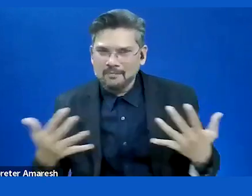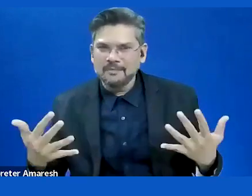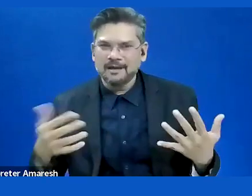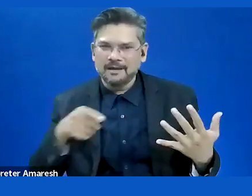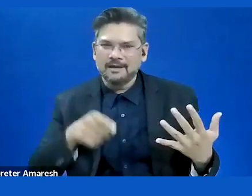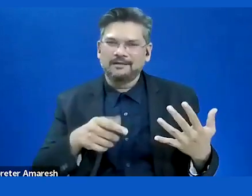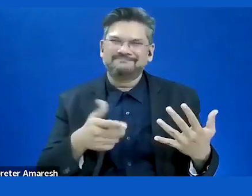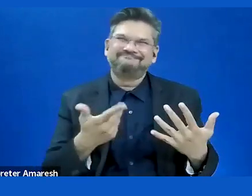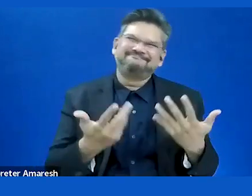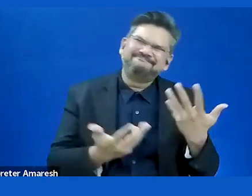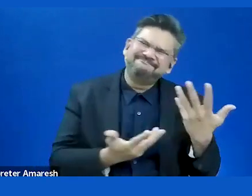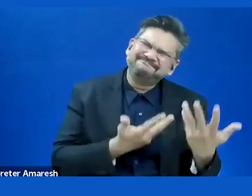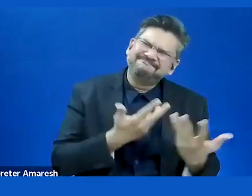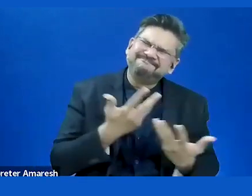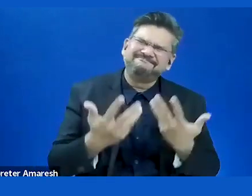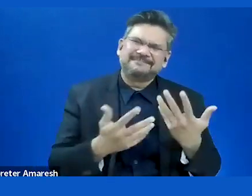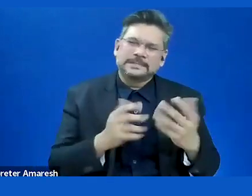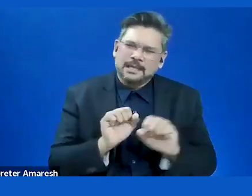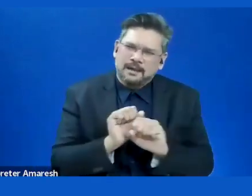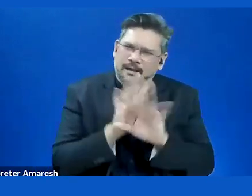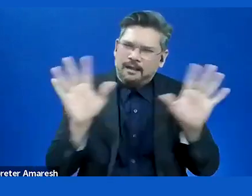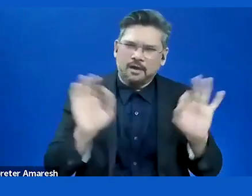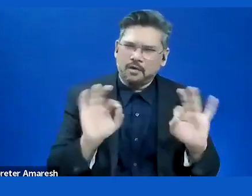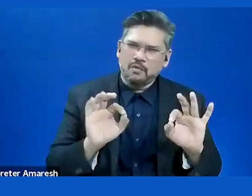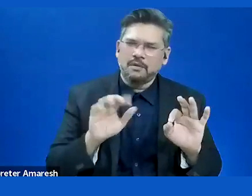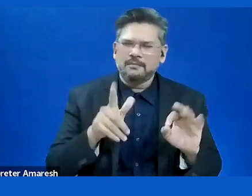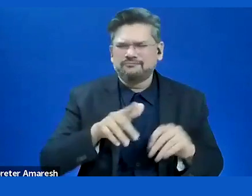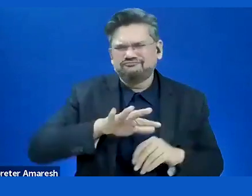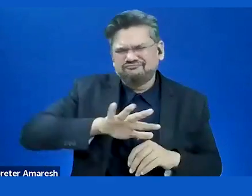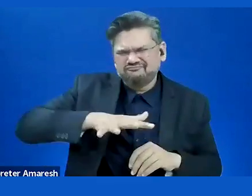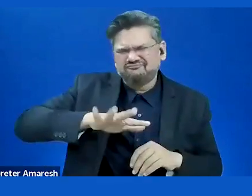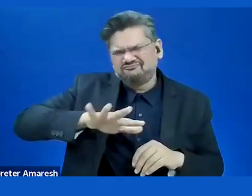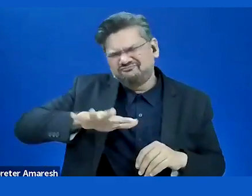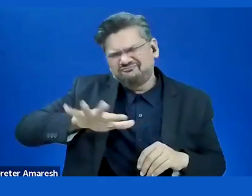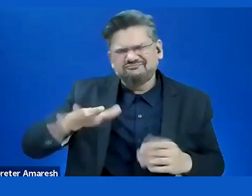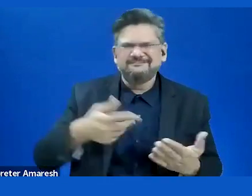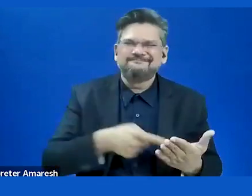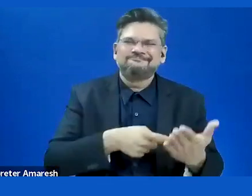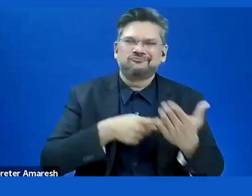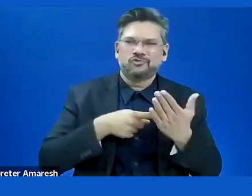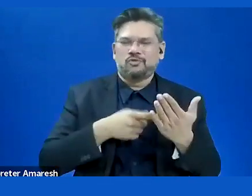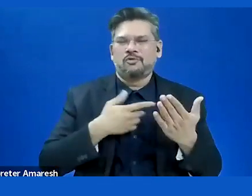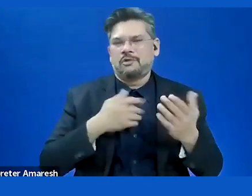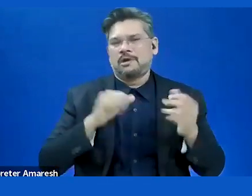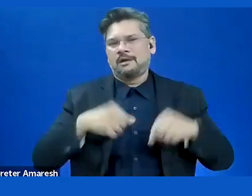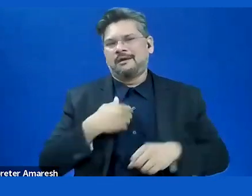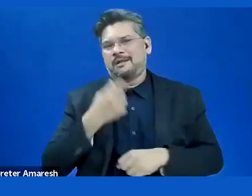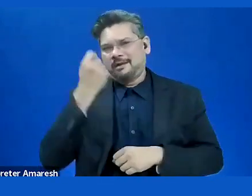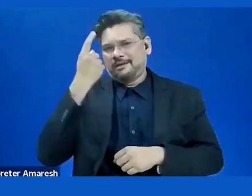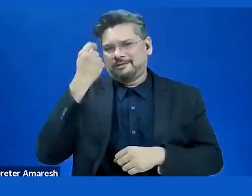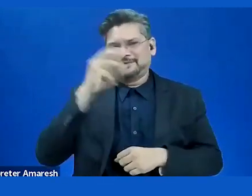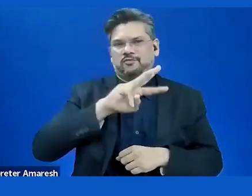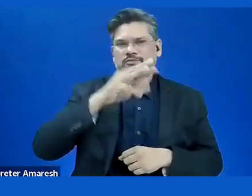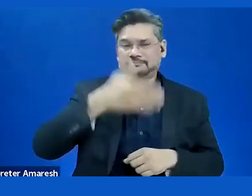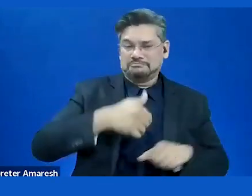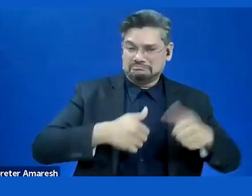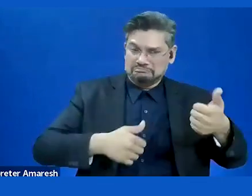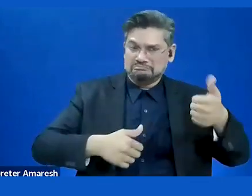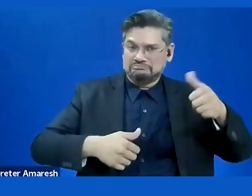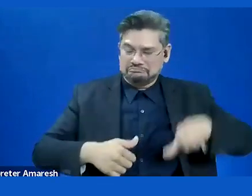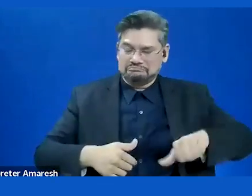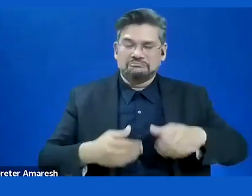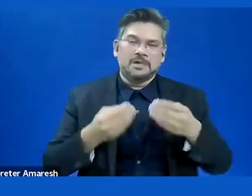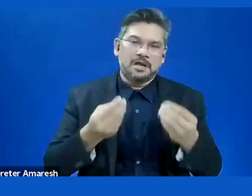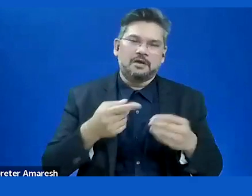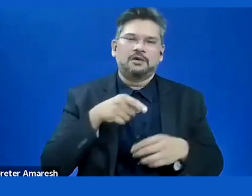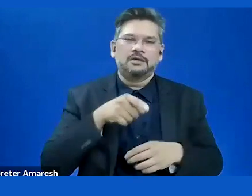rough estimate, but it's certainly better than nothing. And it seemed that most monitoring agencies